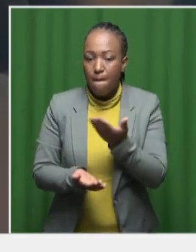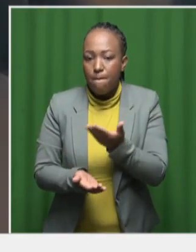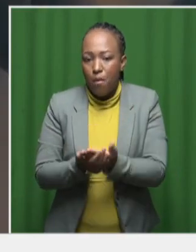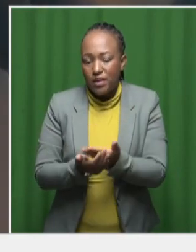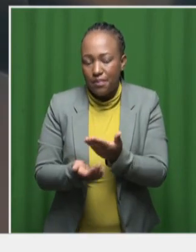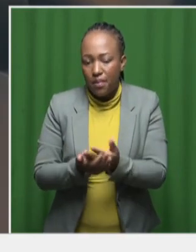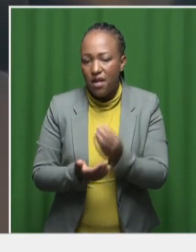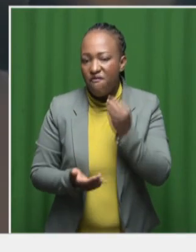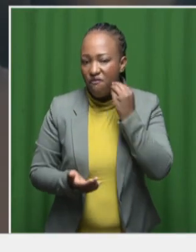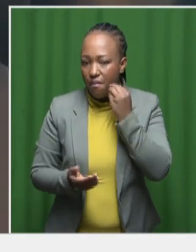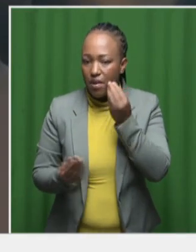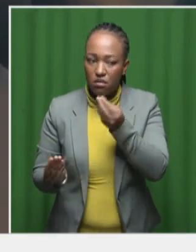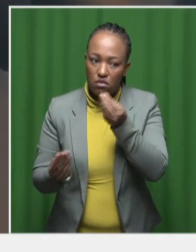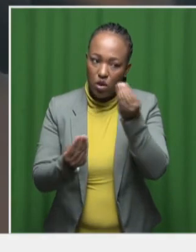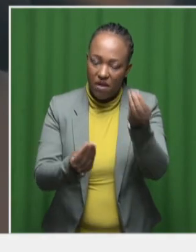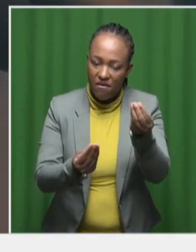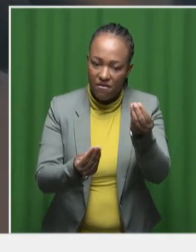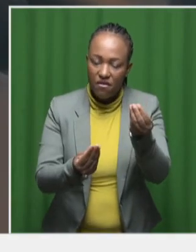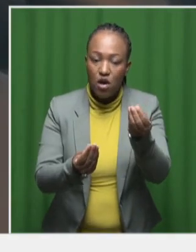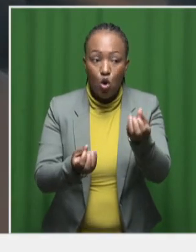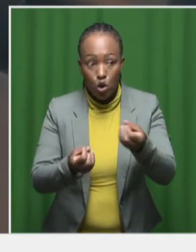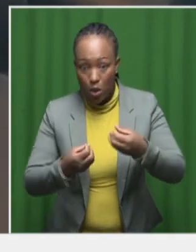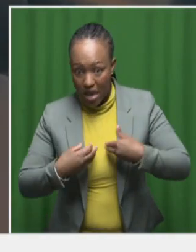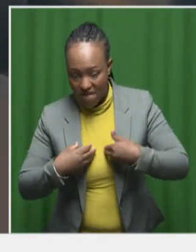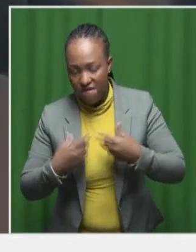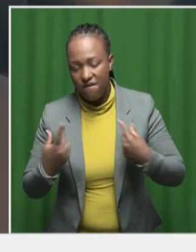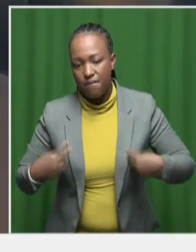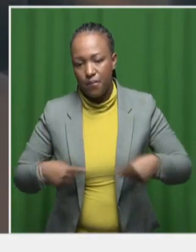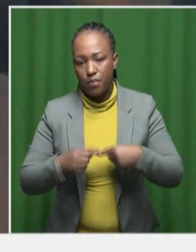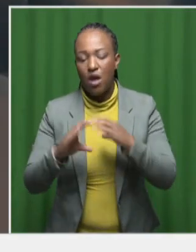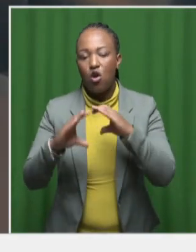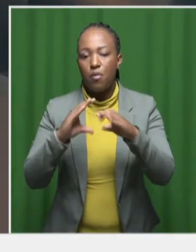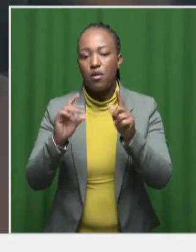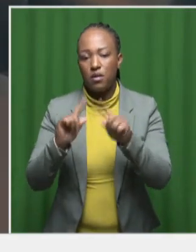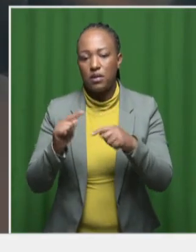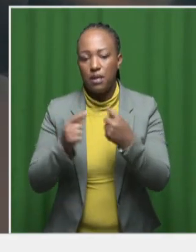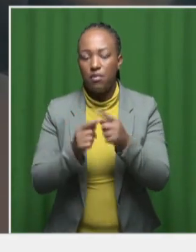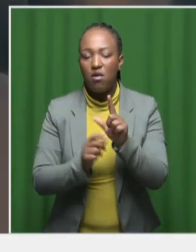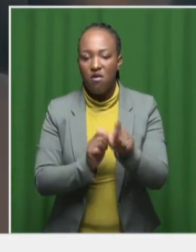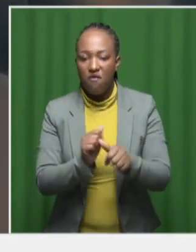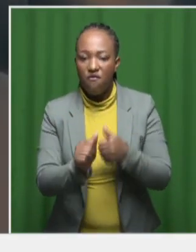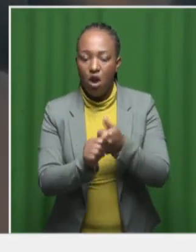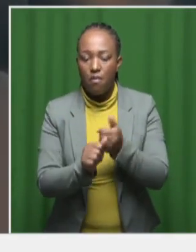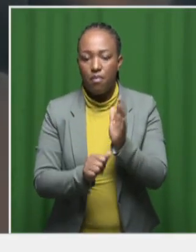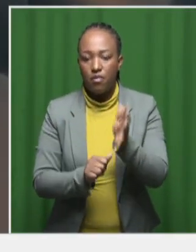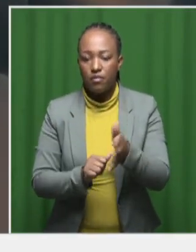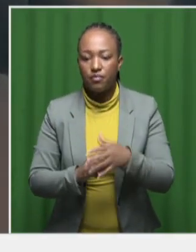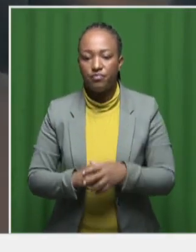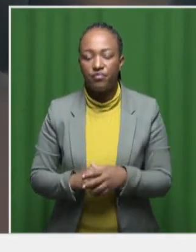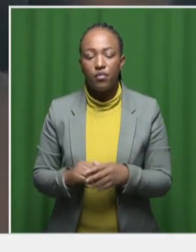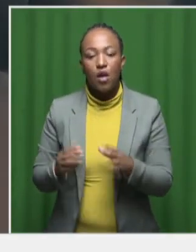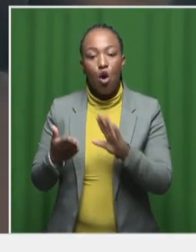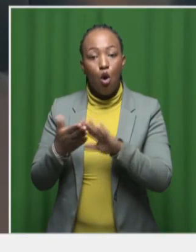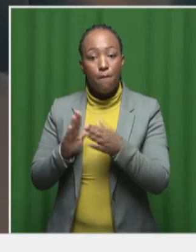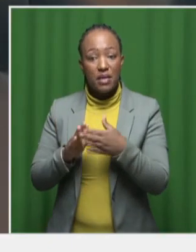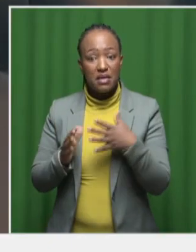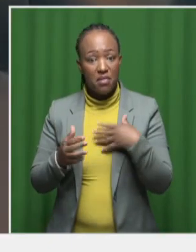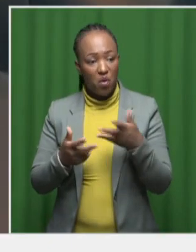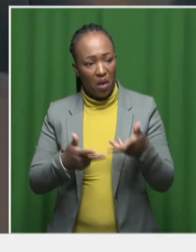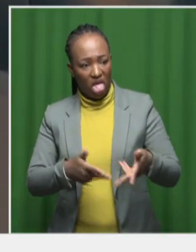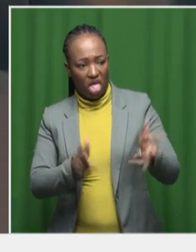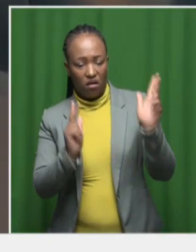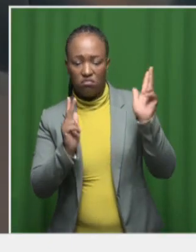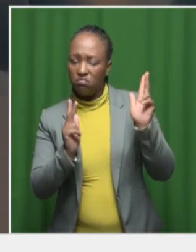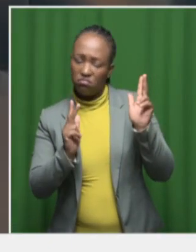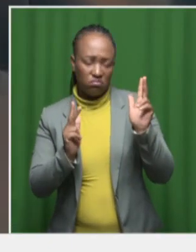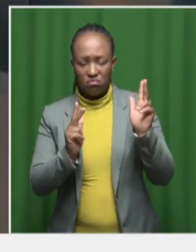details and give those details to us, to our communication team, we'll be following it up. Yeah. There's no community that will be neglected by the city.